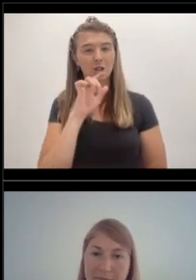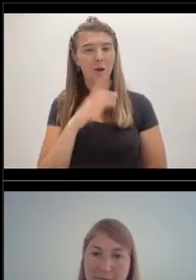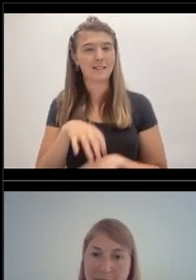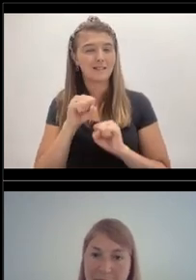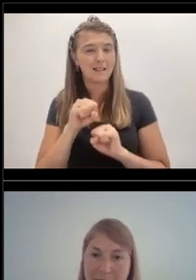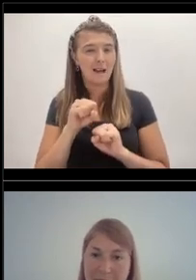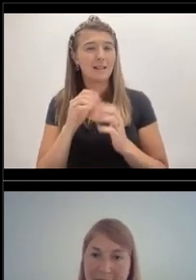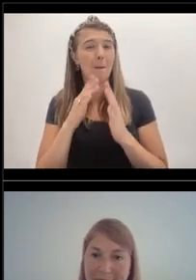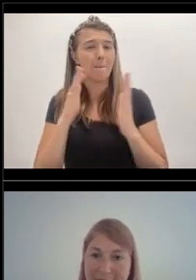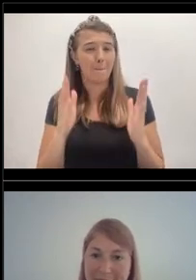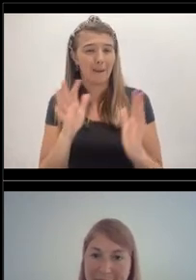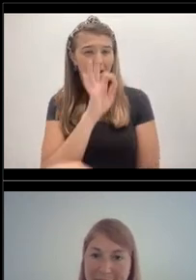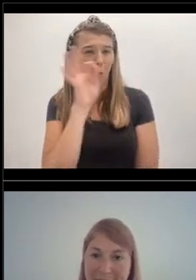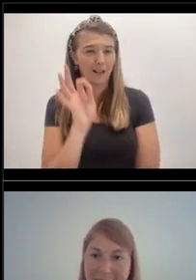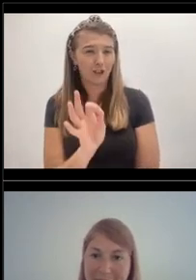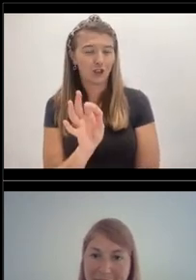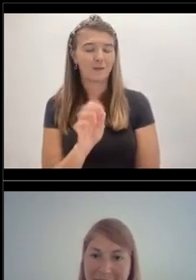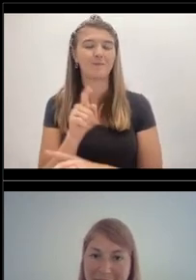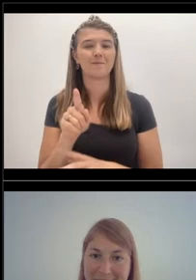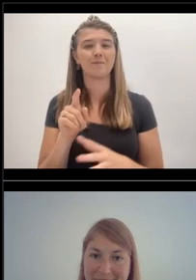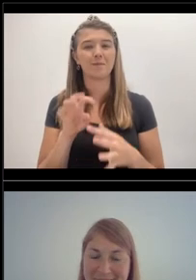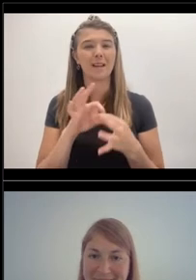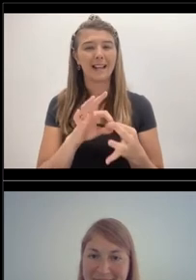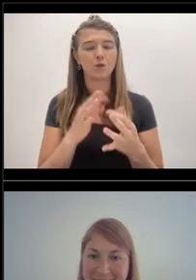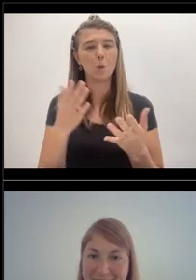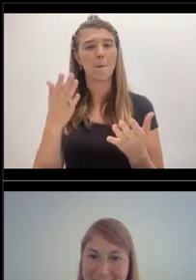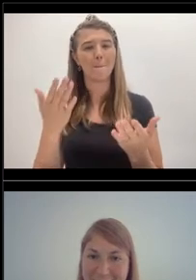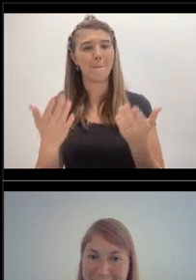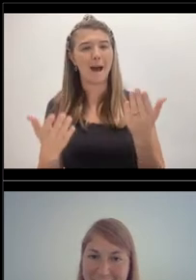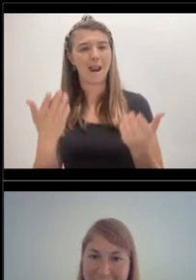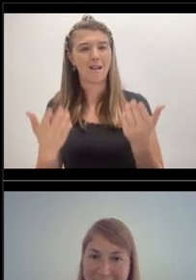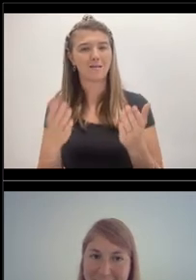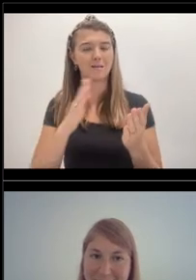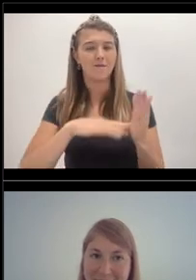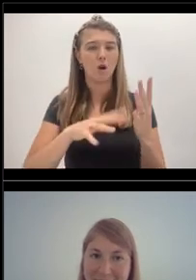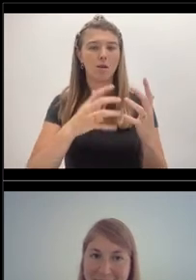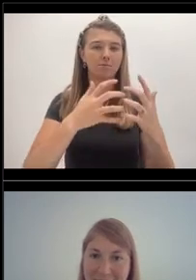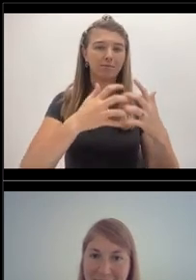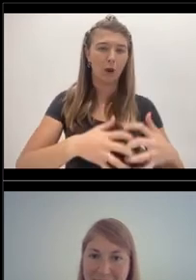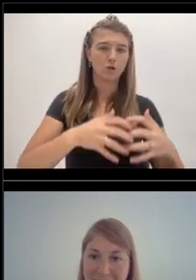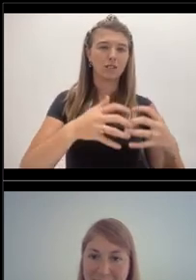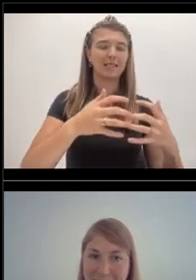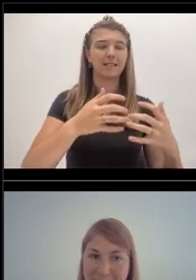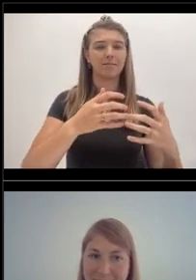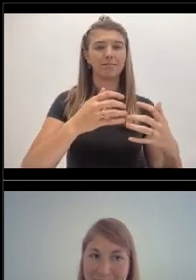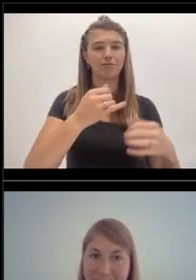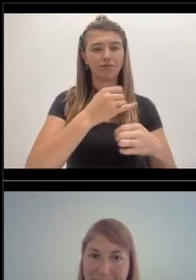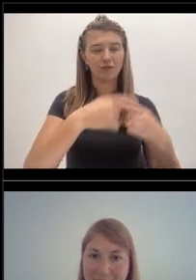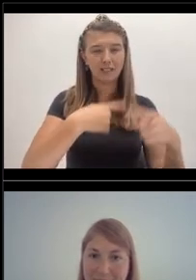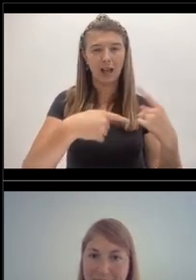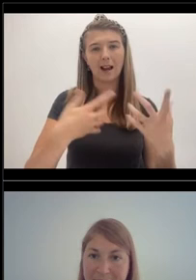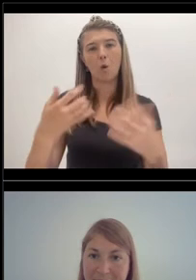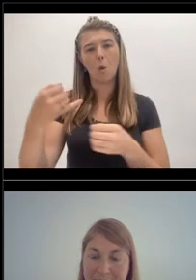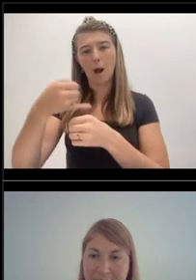big one, and that's around the balance between these technologies, so mechanical versus chemical recycling